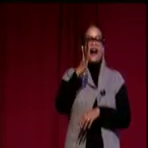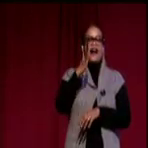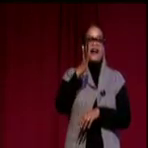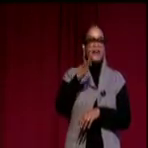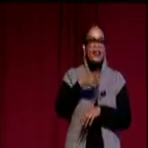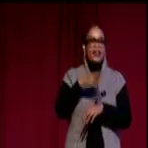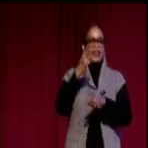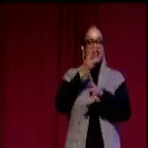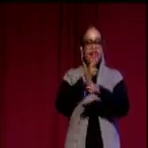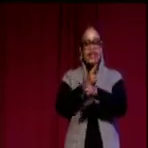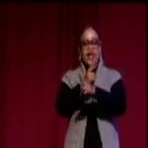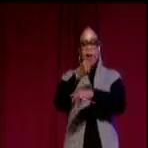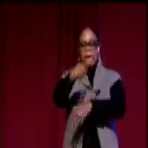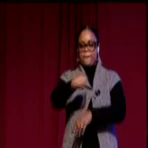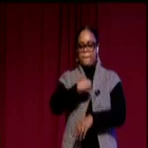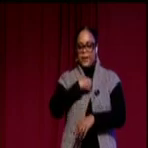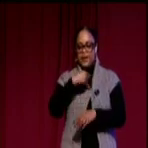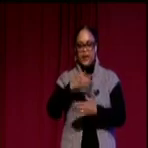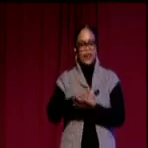me.